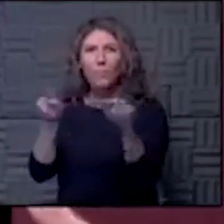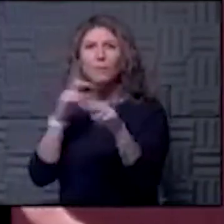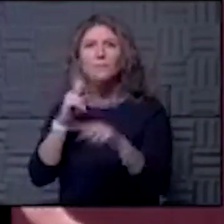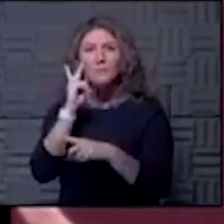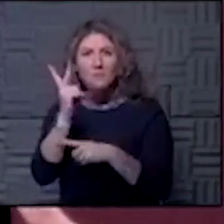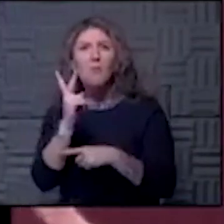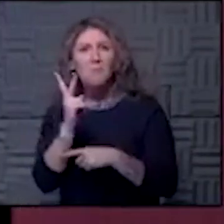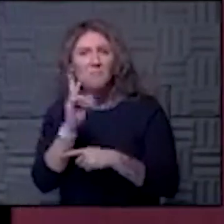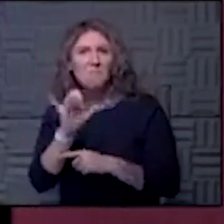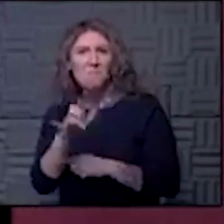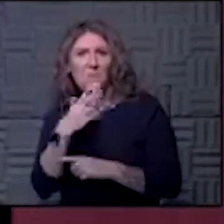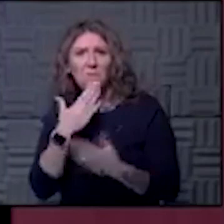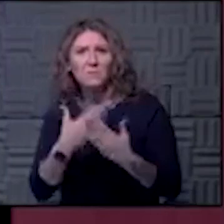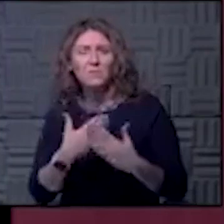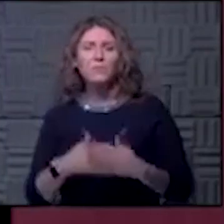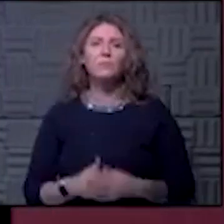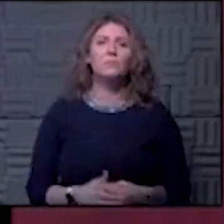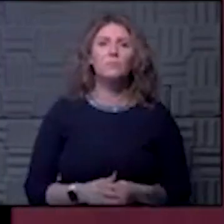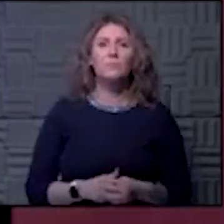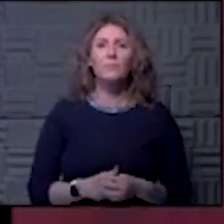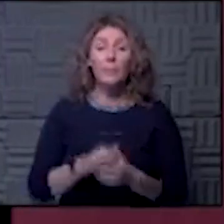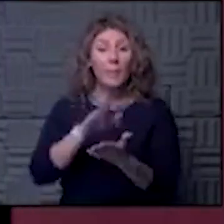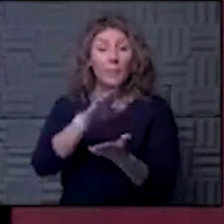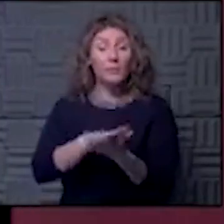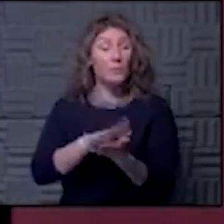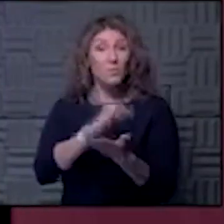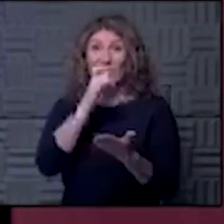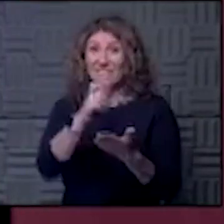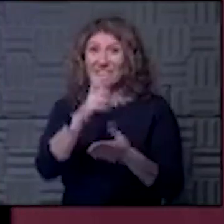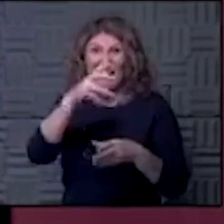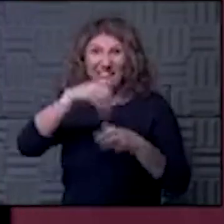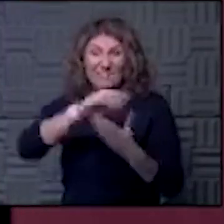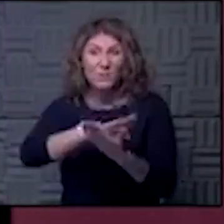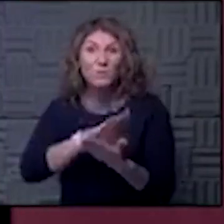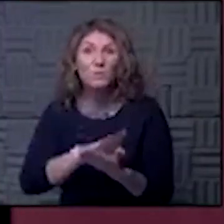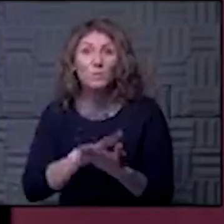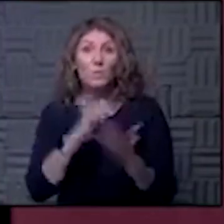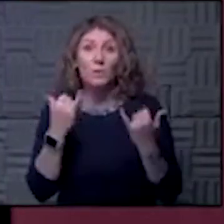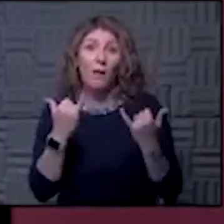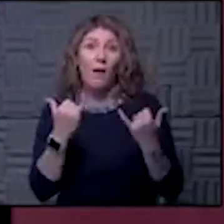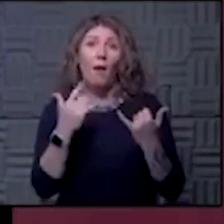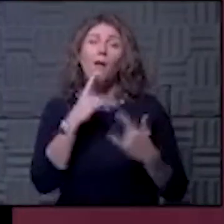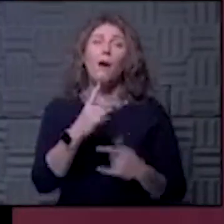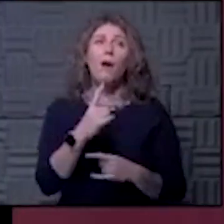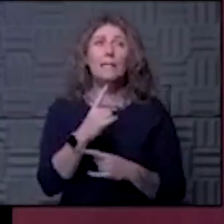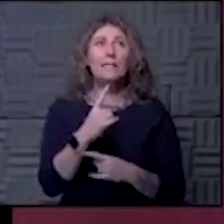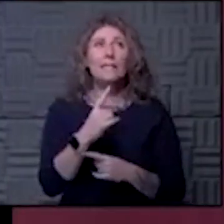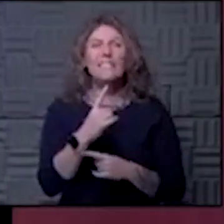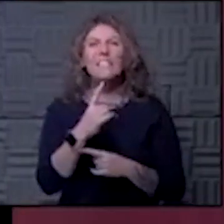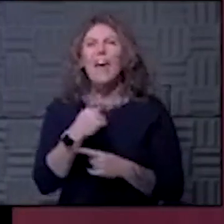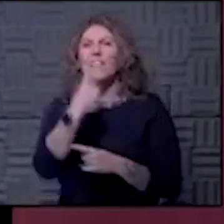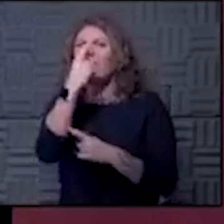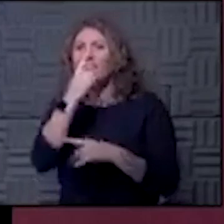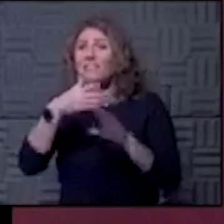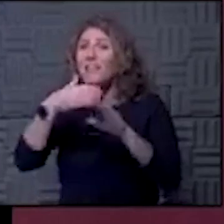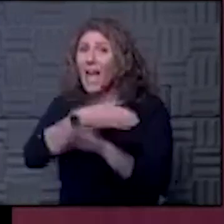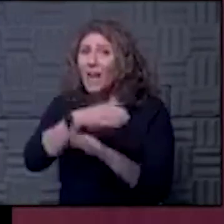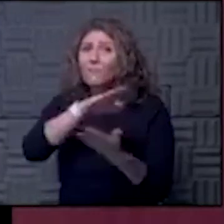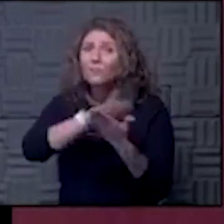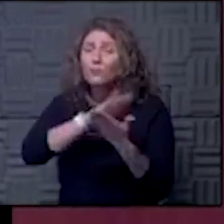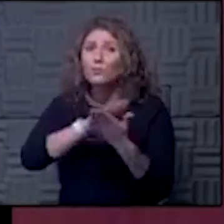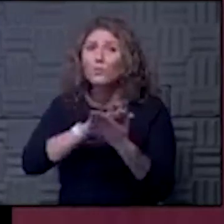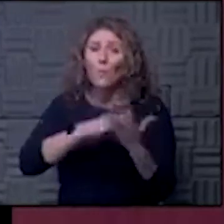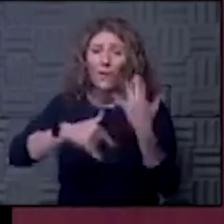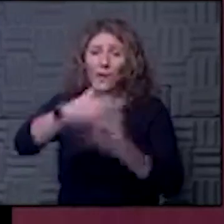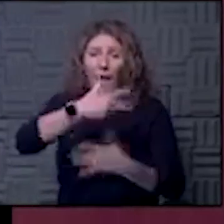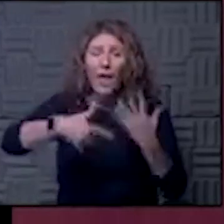okay, that's pretty good. And schools are not in session. Again, I don't think it's the schools not in session. I think it's the after-school gathering and the